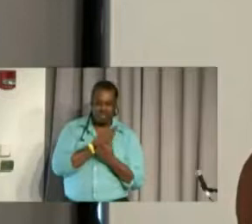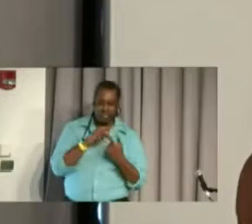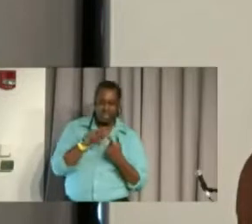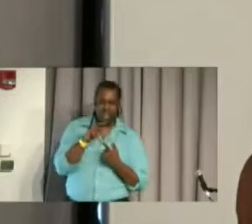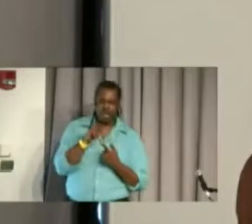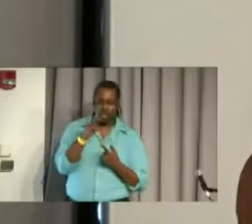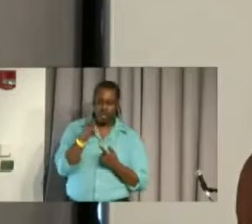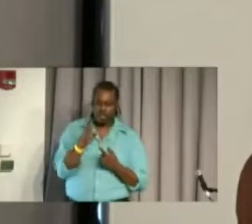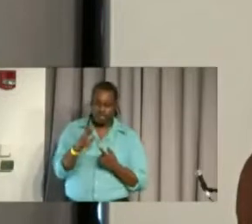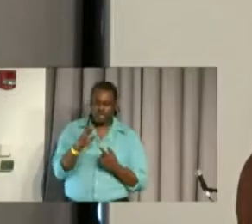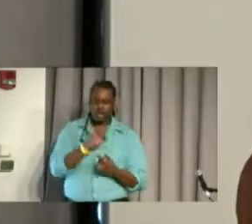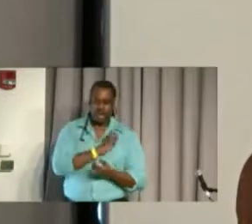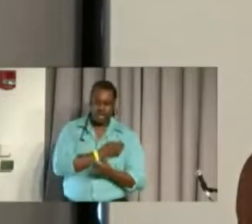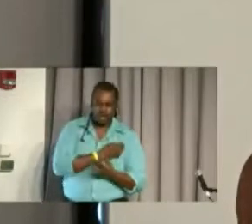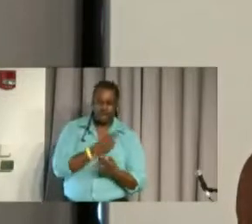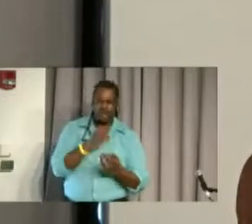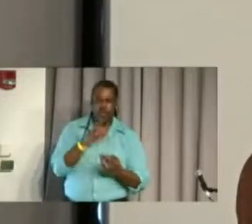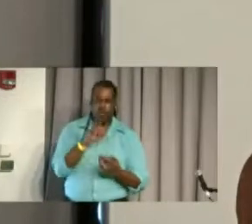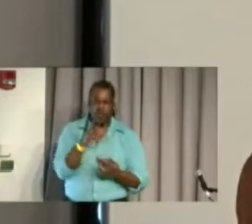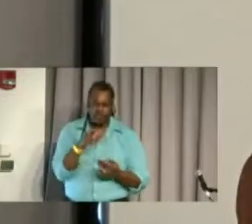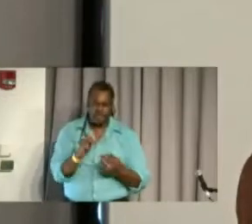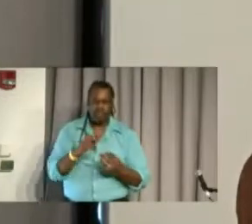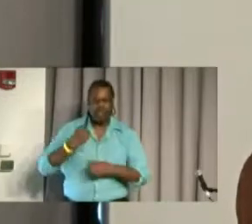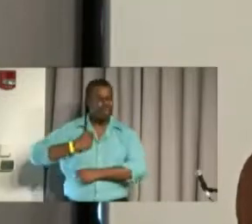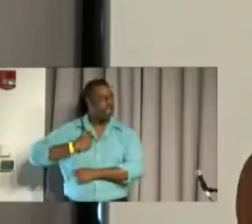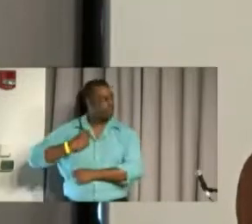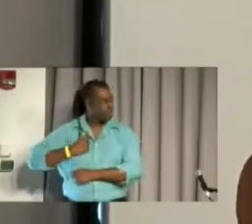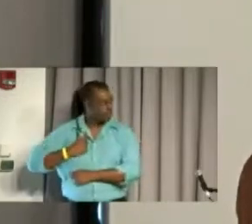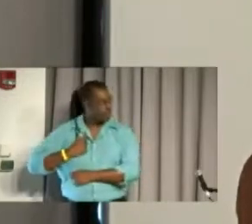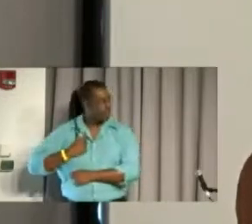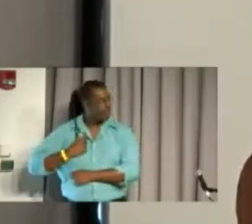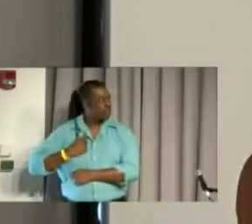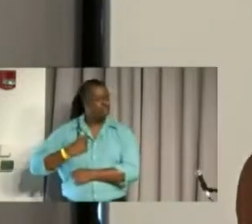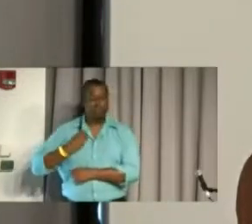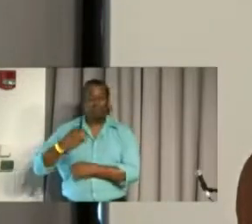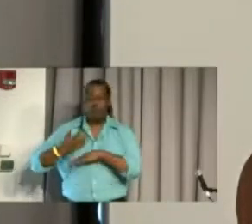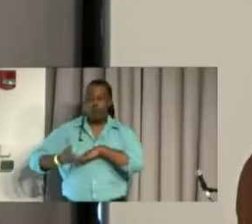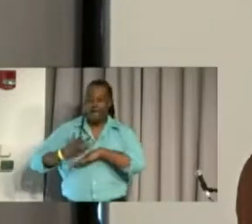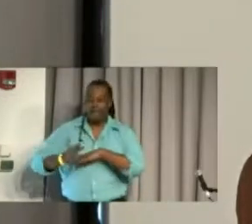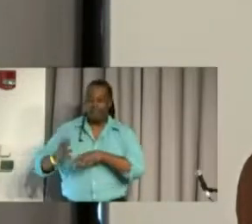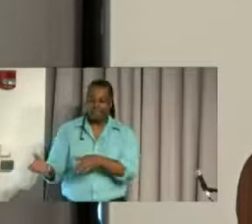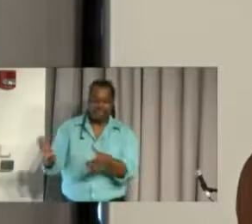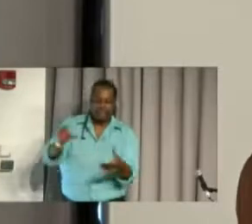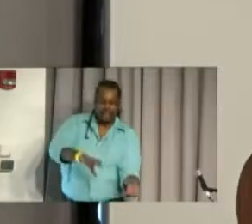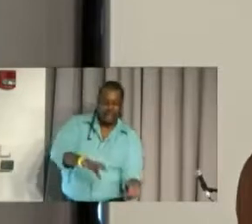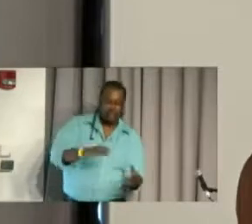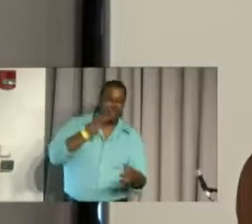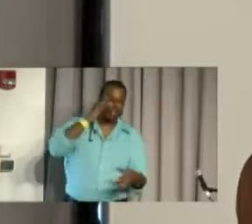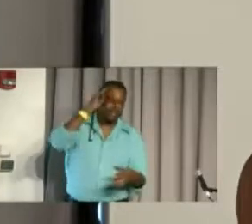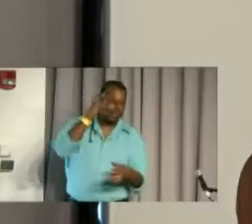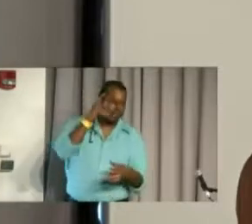nuclear weapons, militarization, wastes being dumped on Indigenous people's